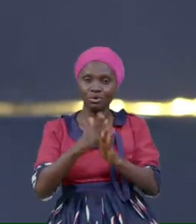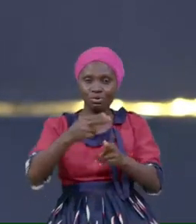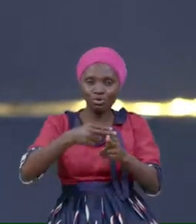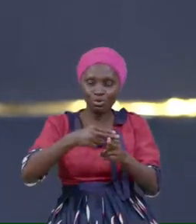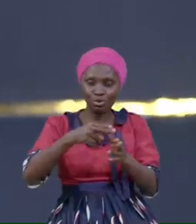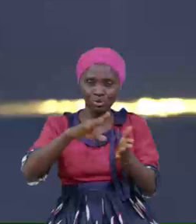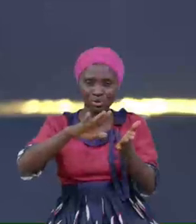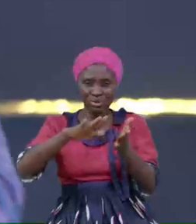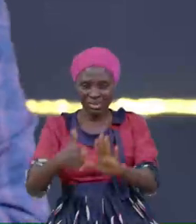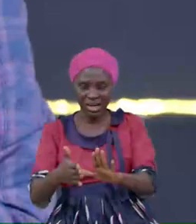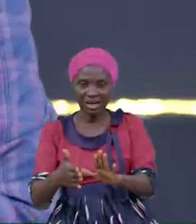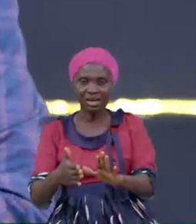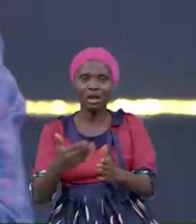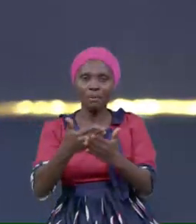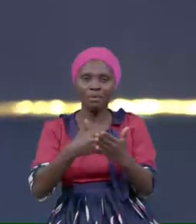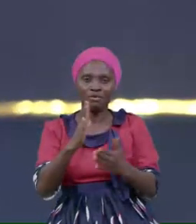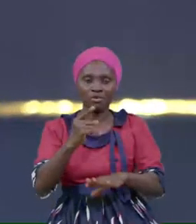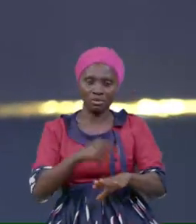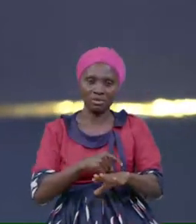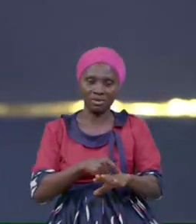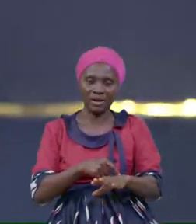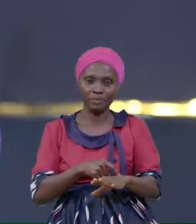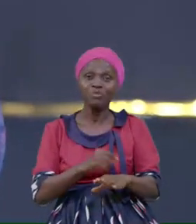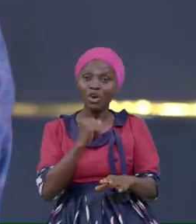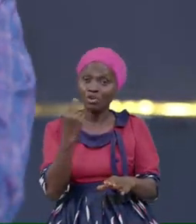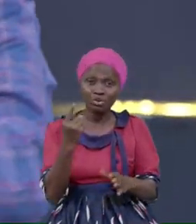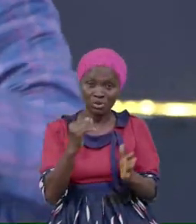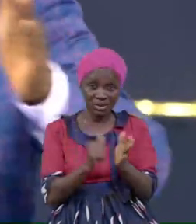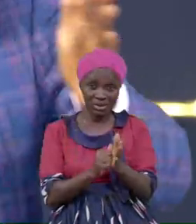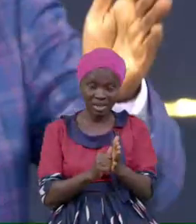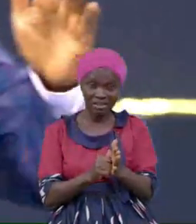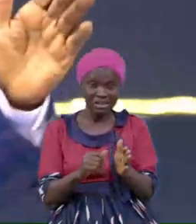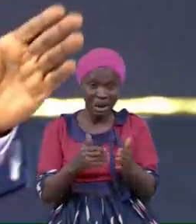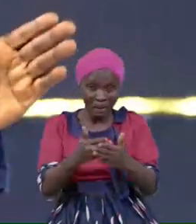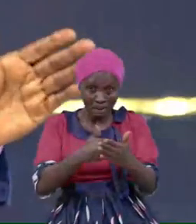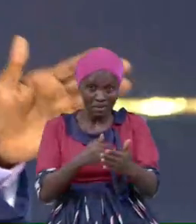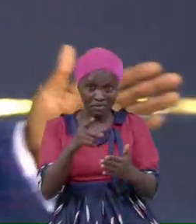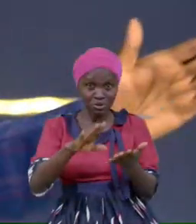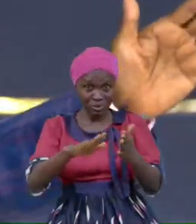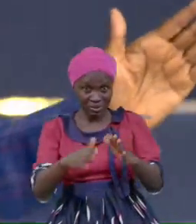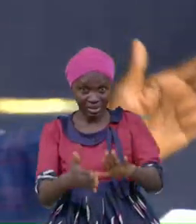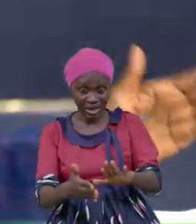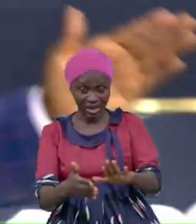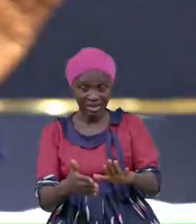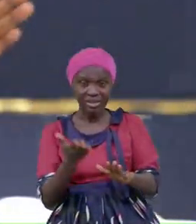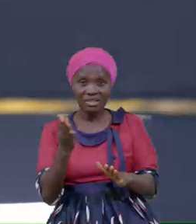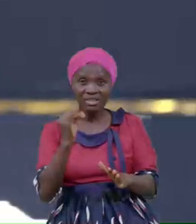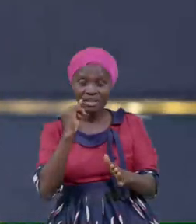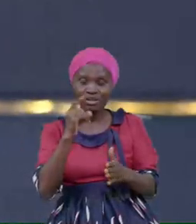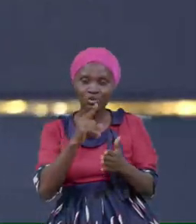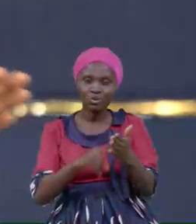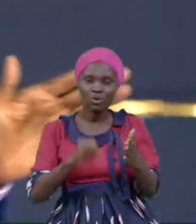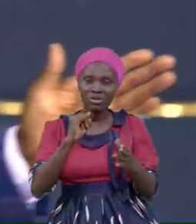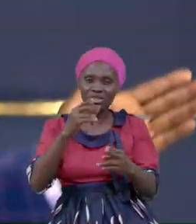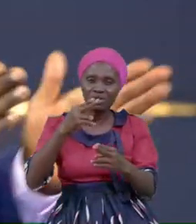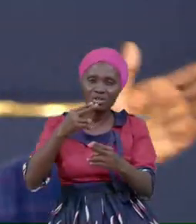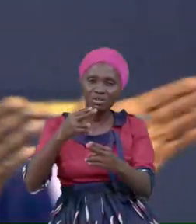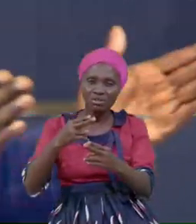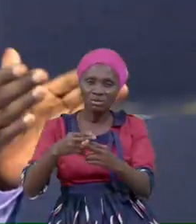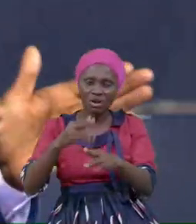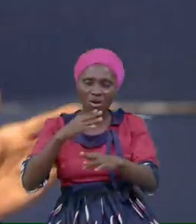life. Not only that, even before you die, there is the what we call the health span.